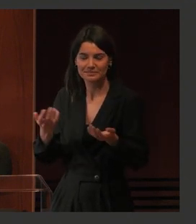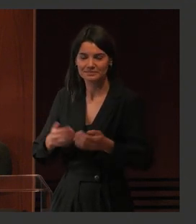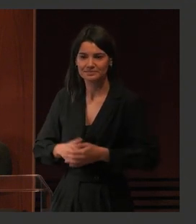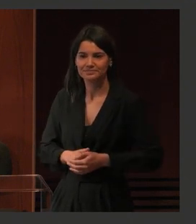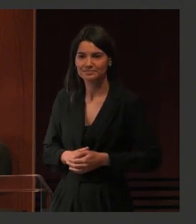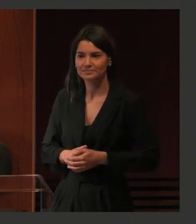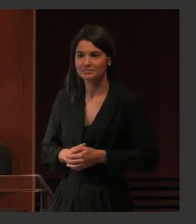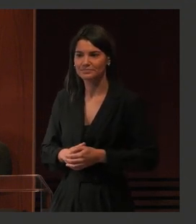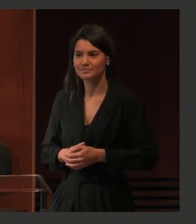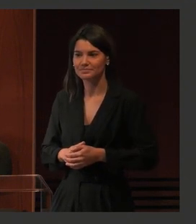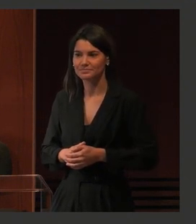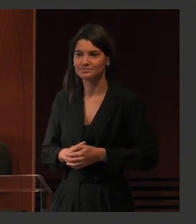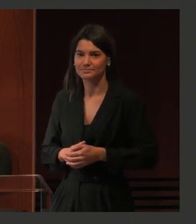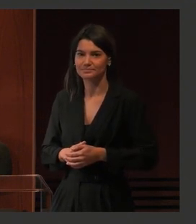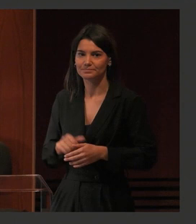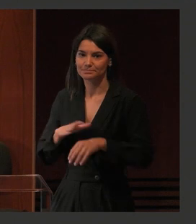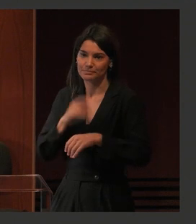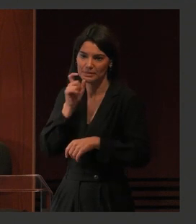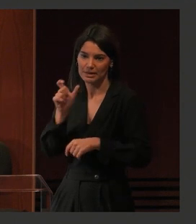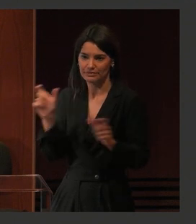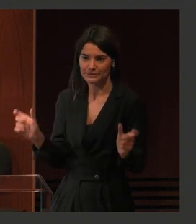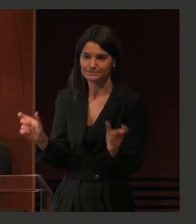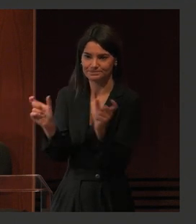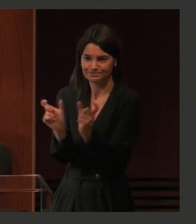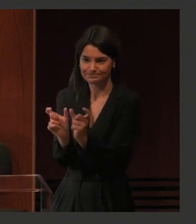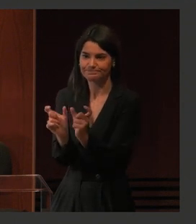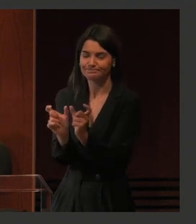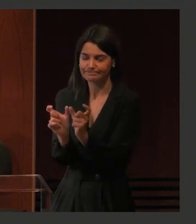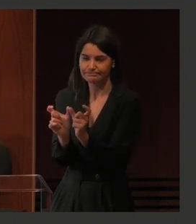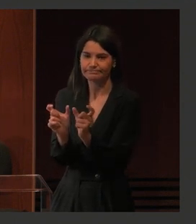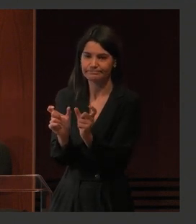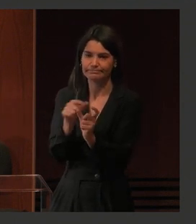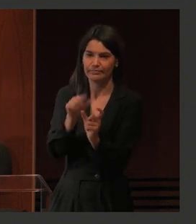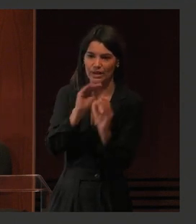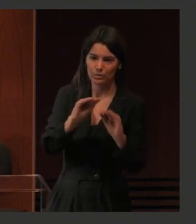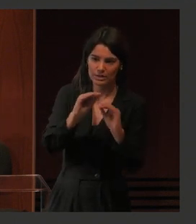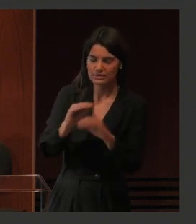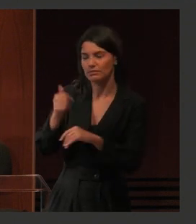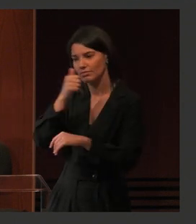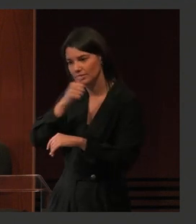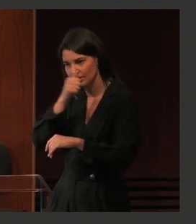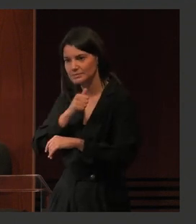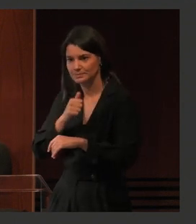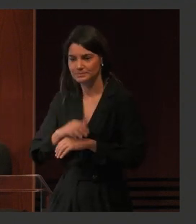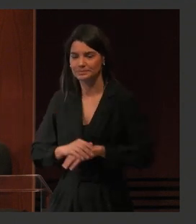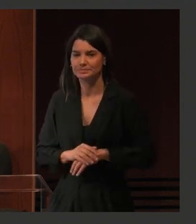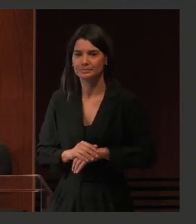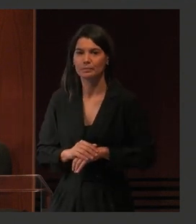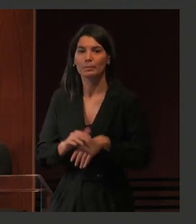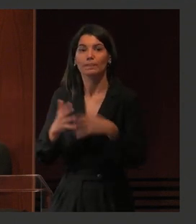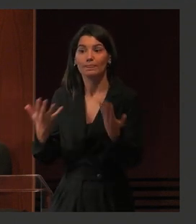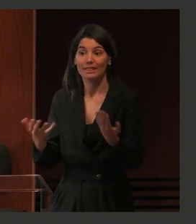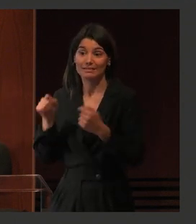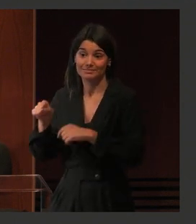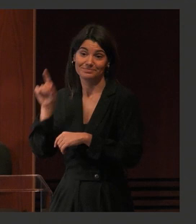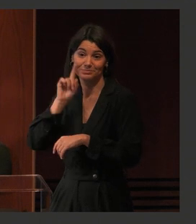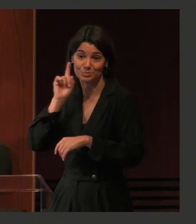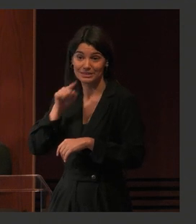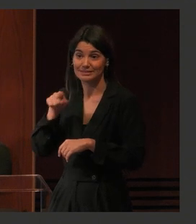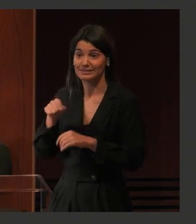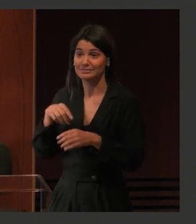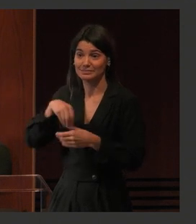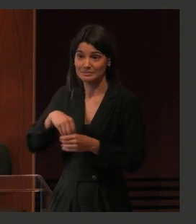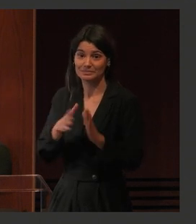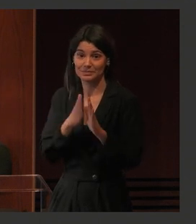so edutainment. So the benefits for school libraries and for the school for the pupils